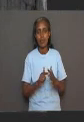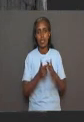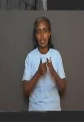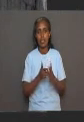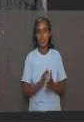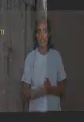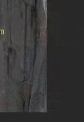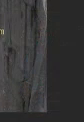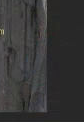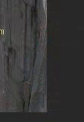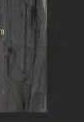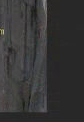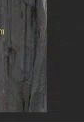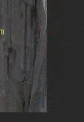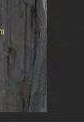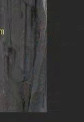Begin.